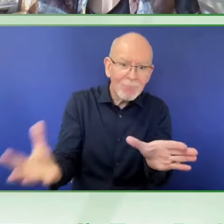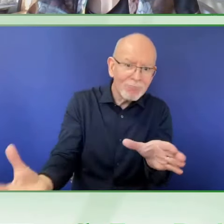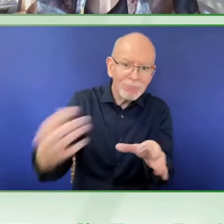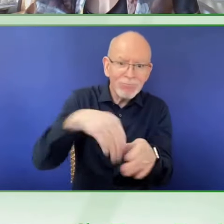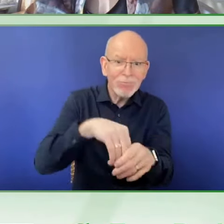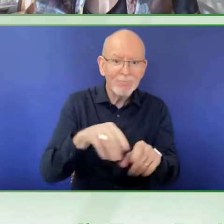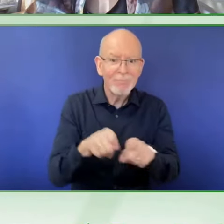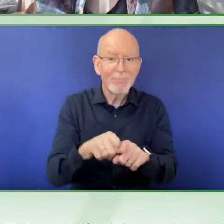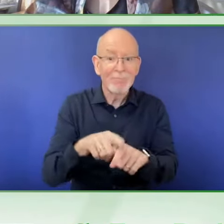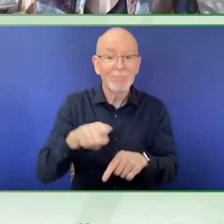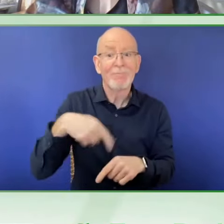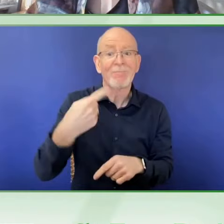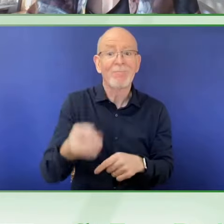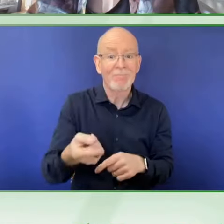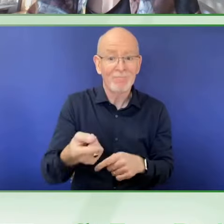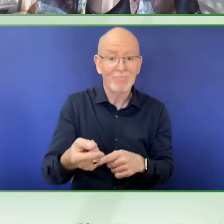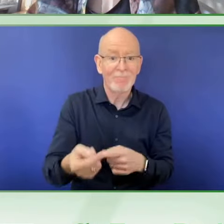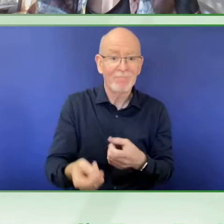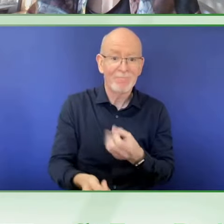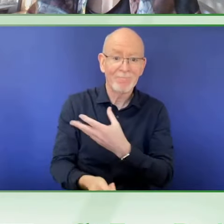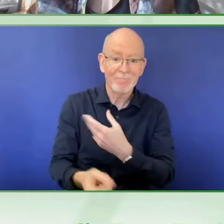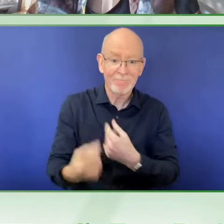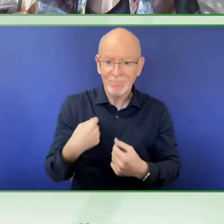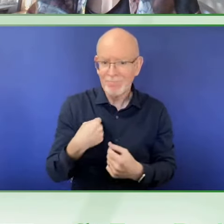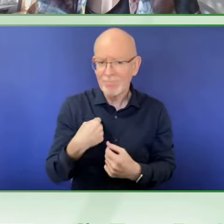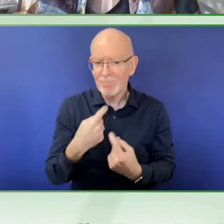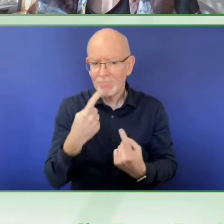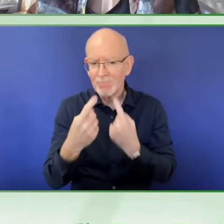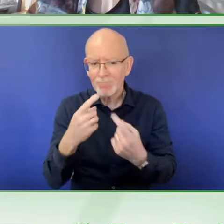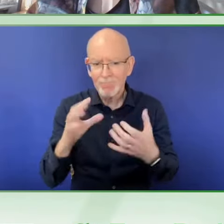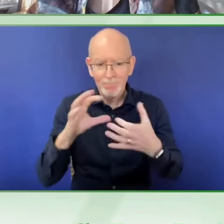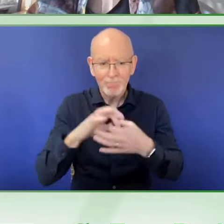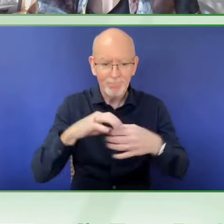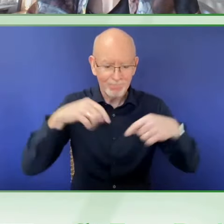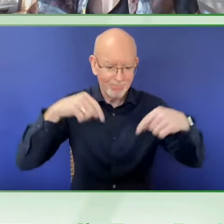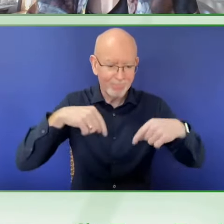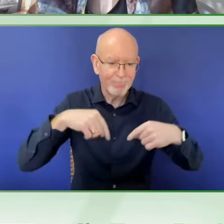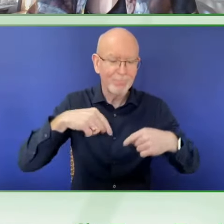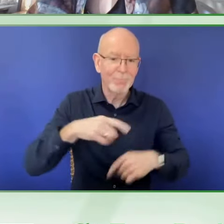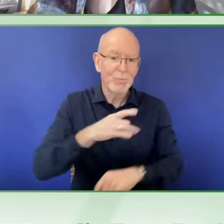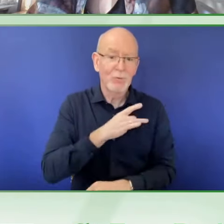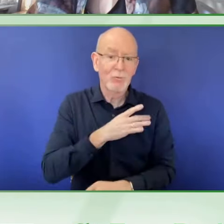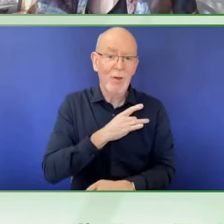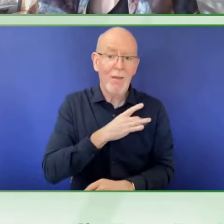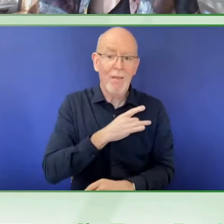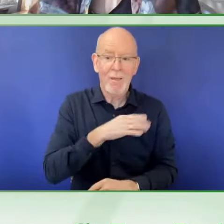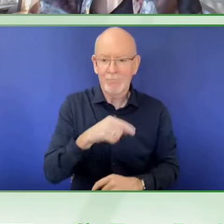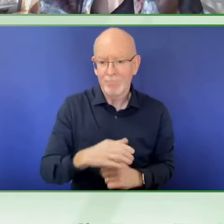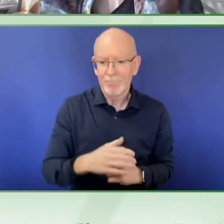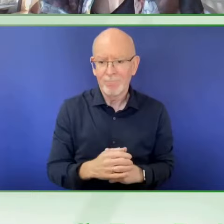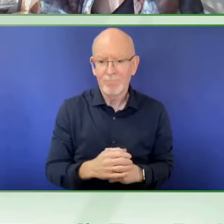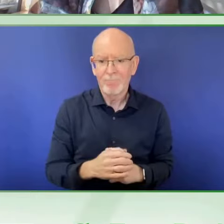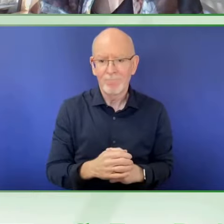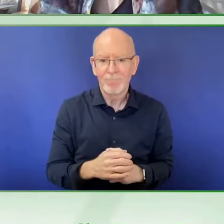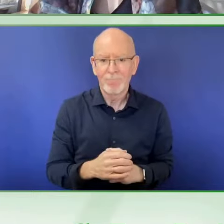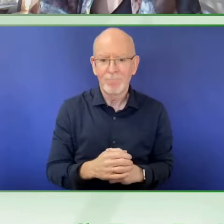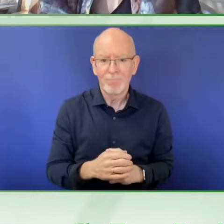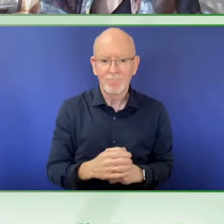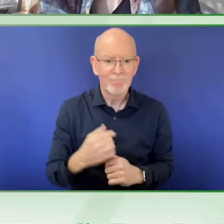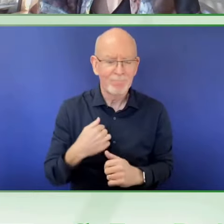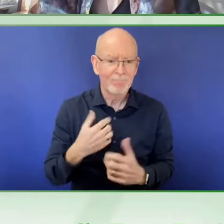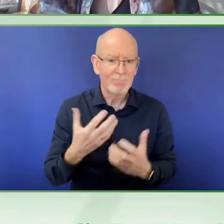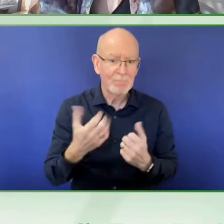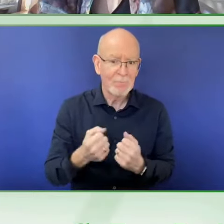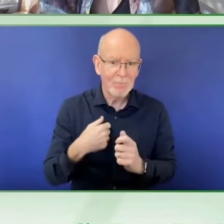and accessibility must be addressed at all levels, from outreach to education to